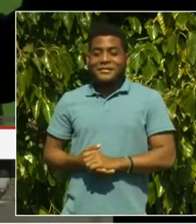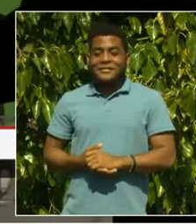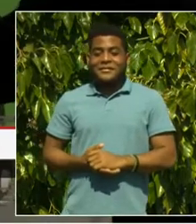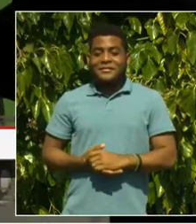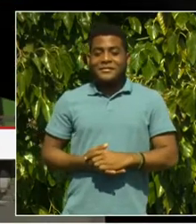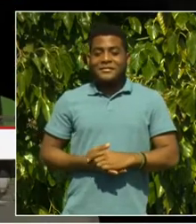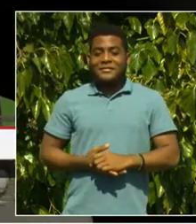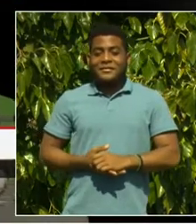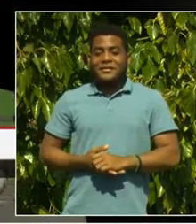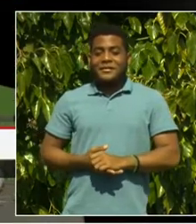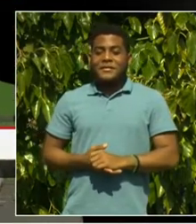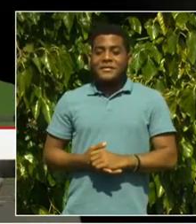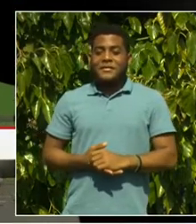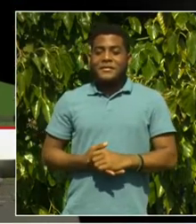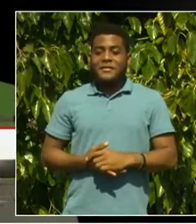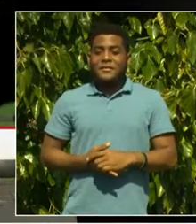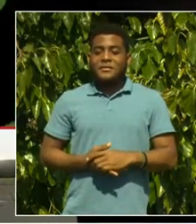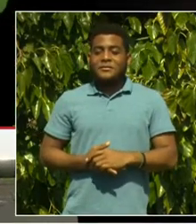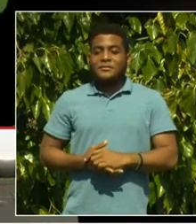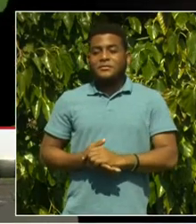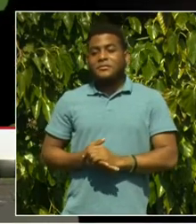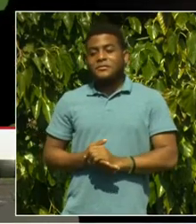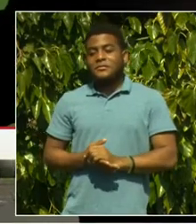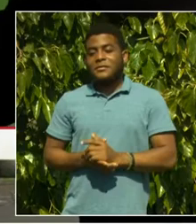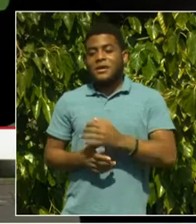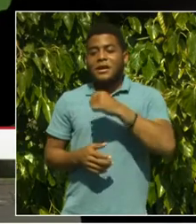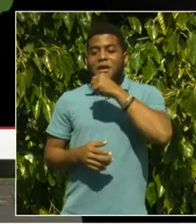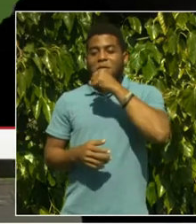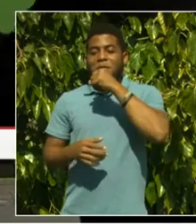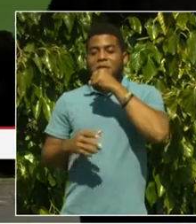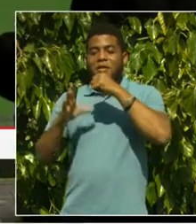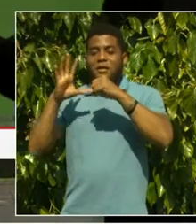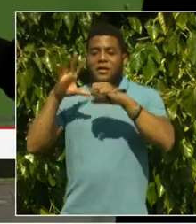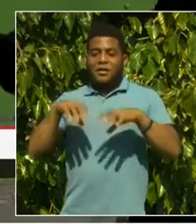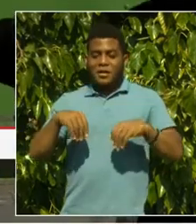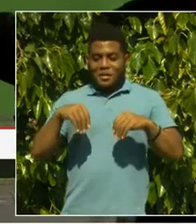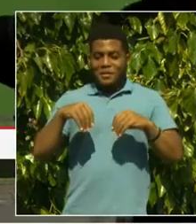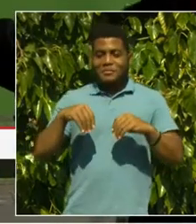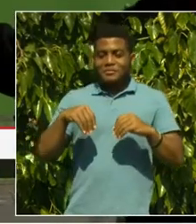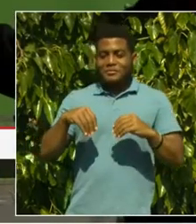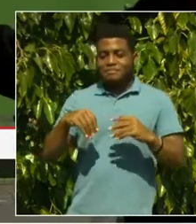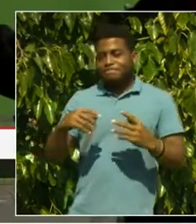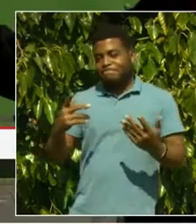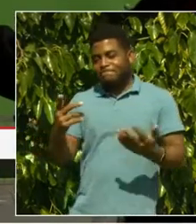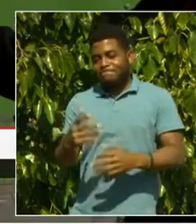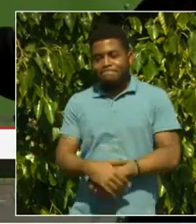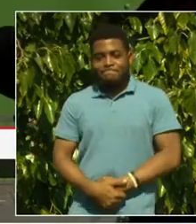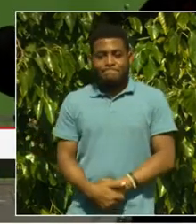Test 1 2, test.